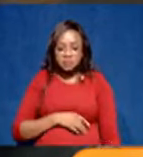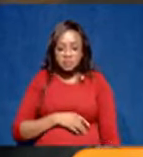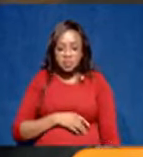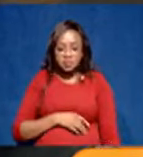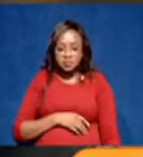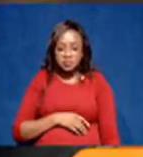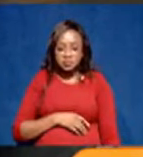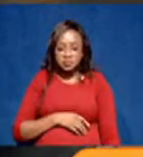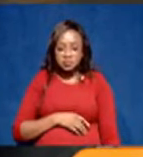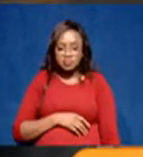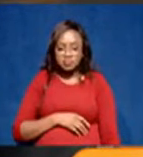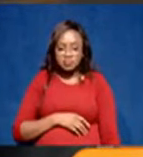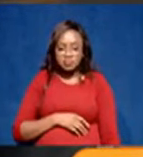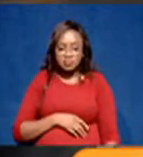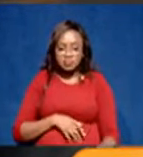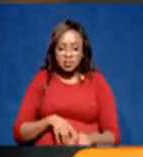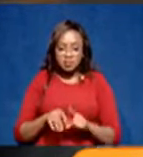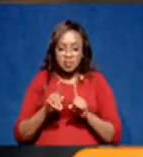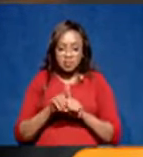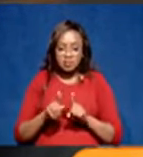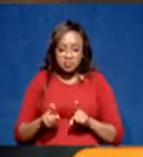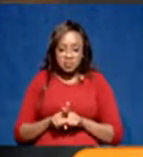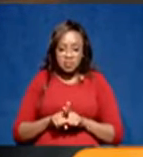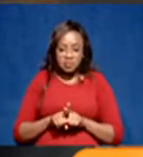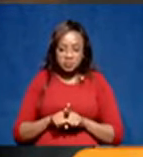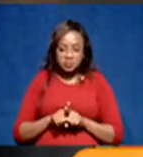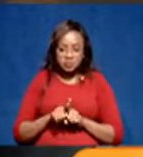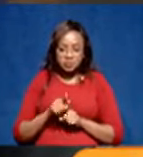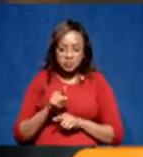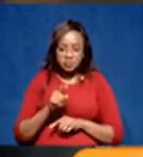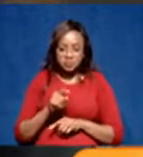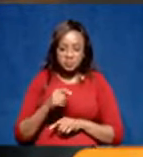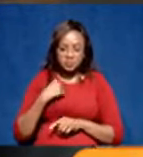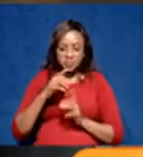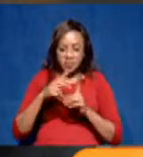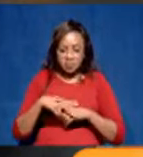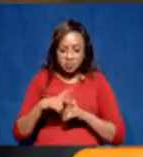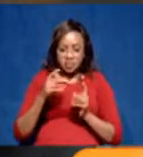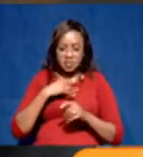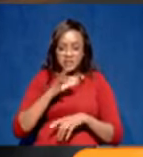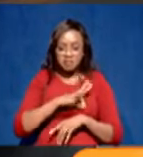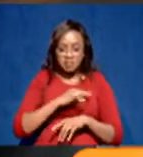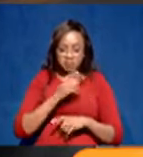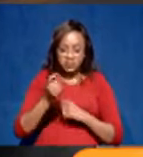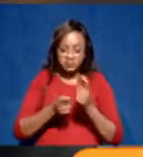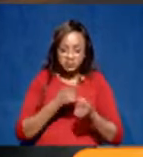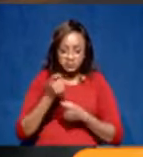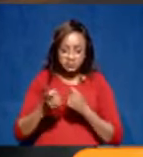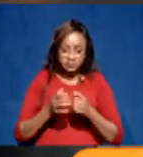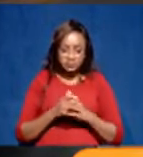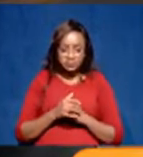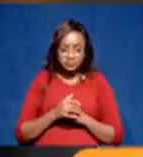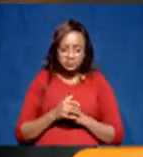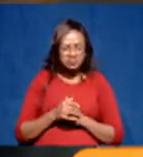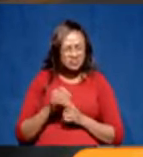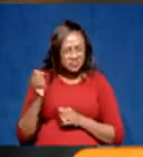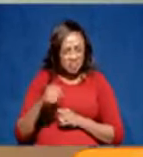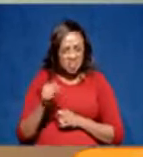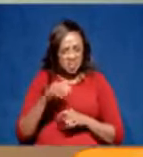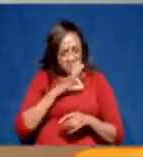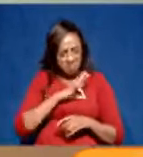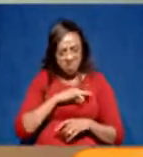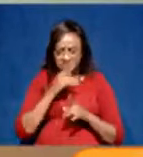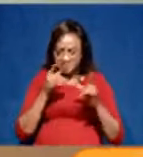may come near December or near November, but the benefit is the same in December? The benefit is the